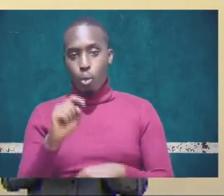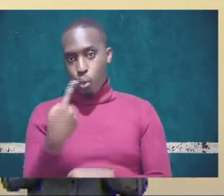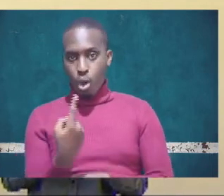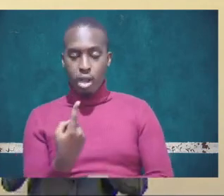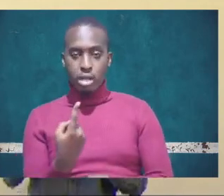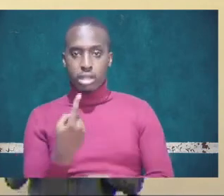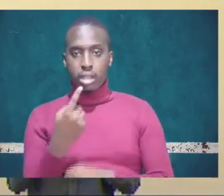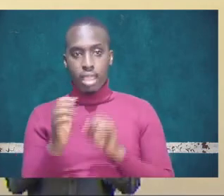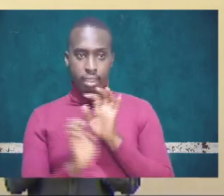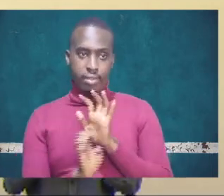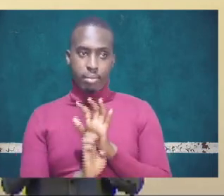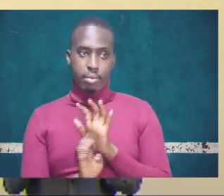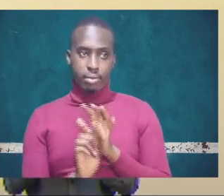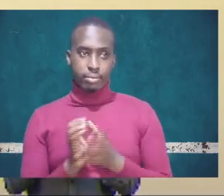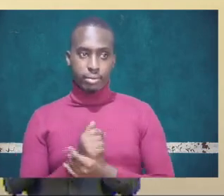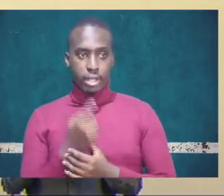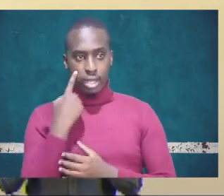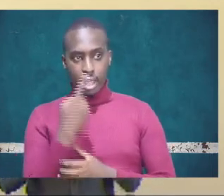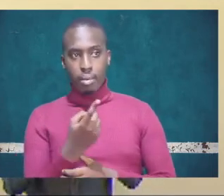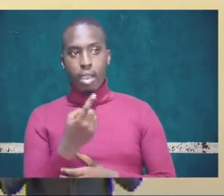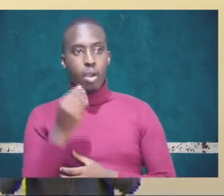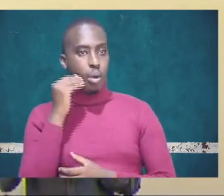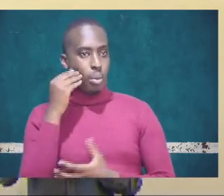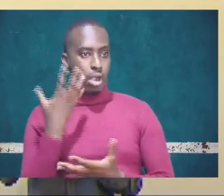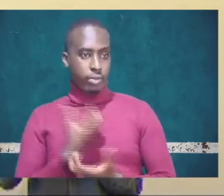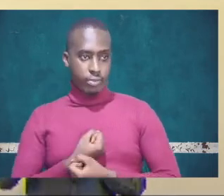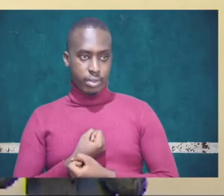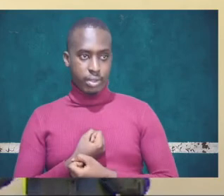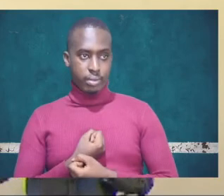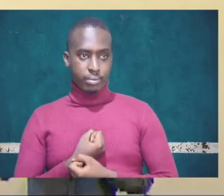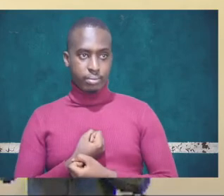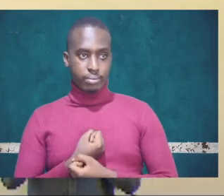more example. Look at the homework.